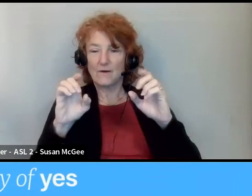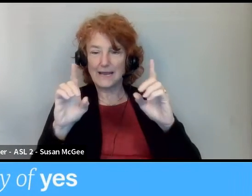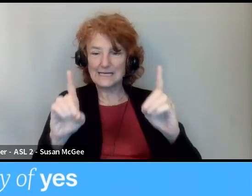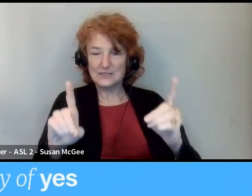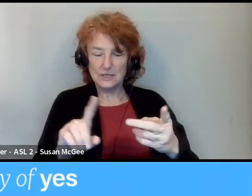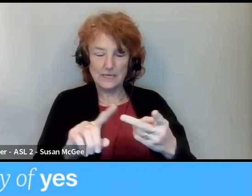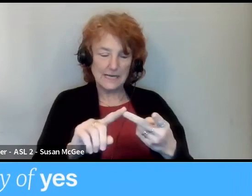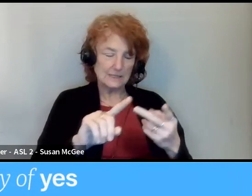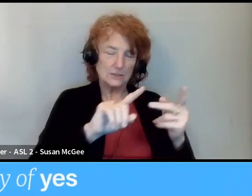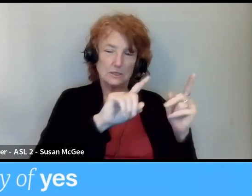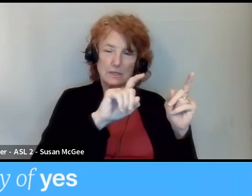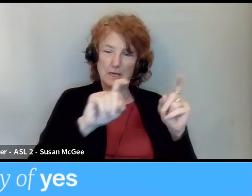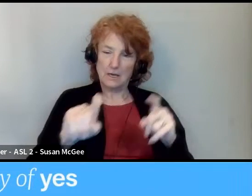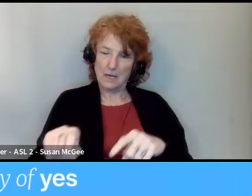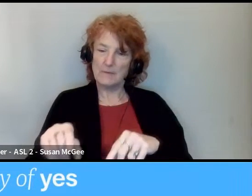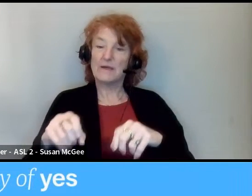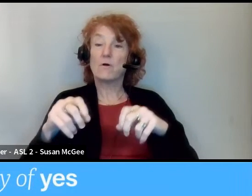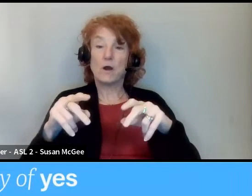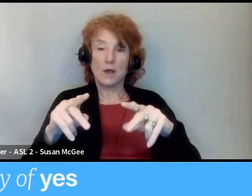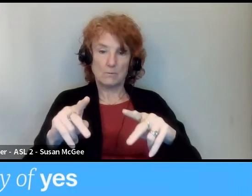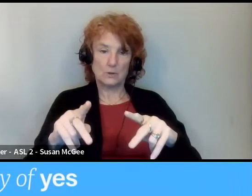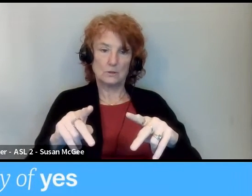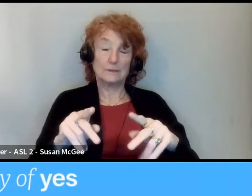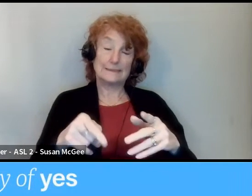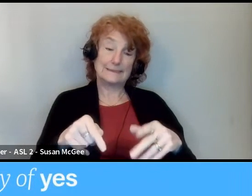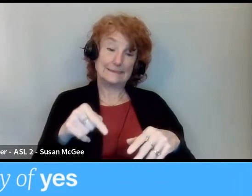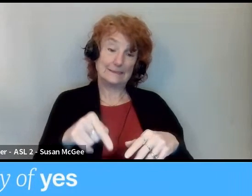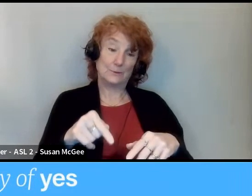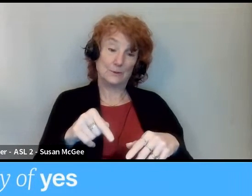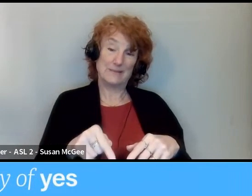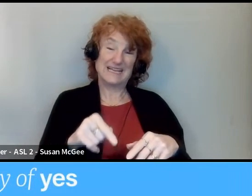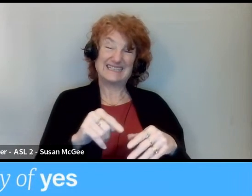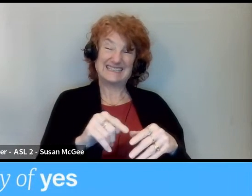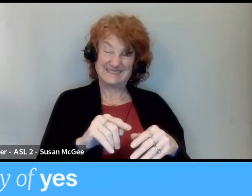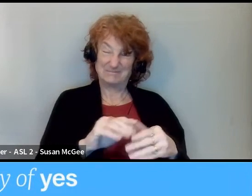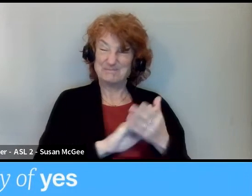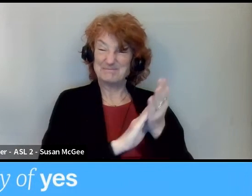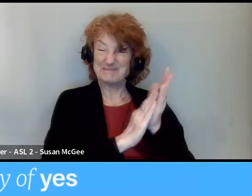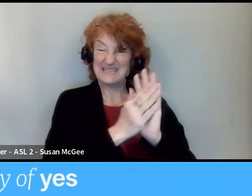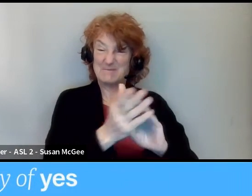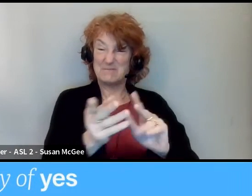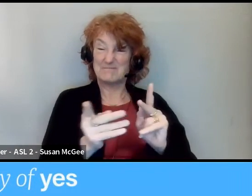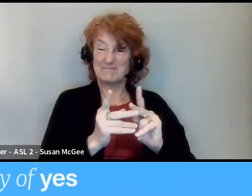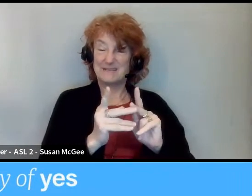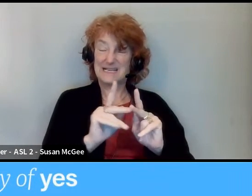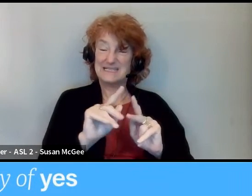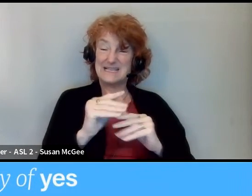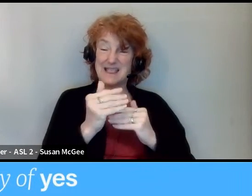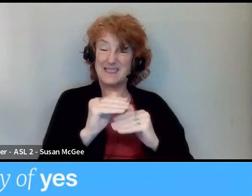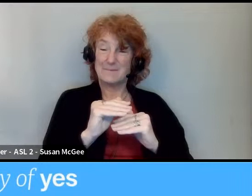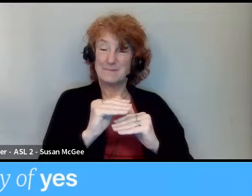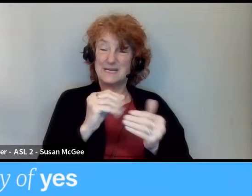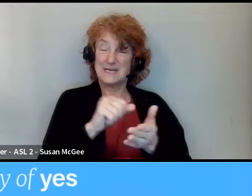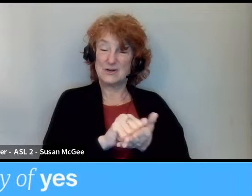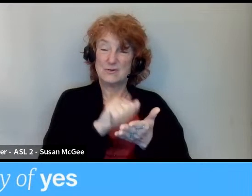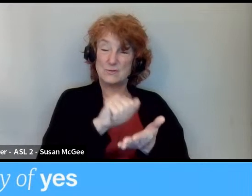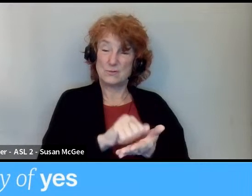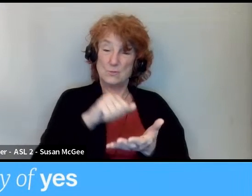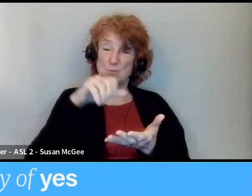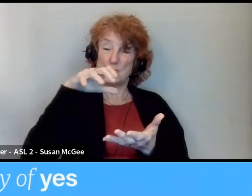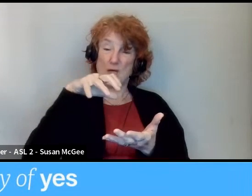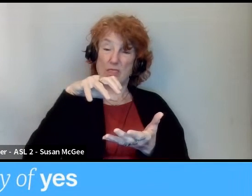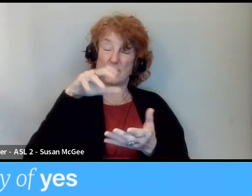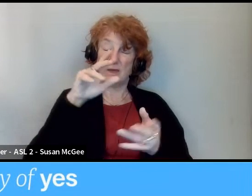only wealthy people would be able to afford, a place that only wealthy people could live. And I don't think we need to get into